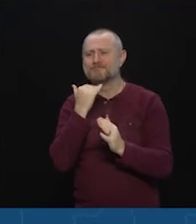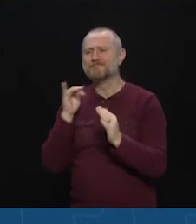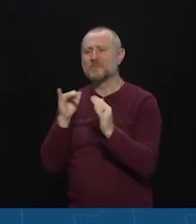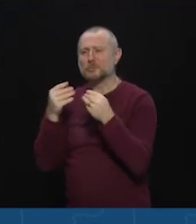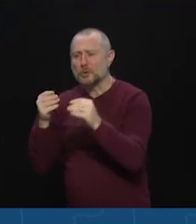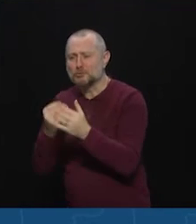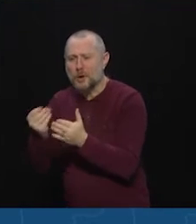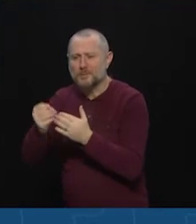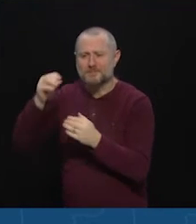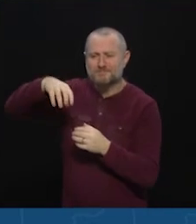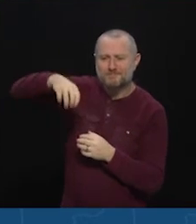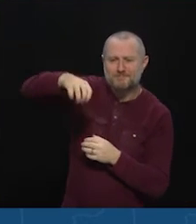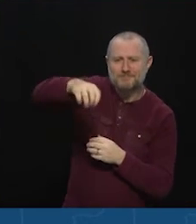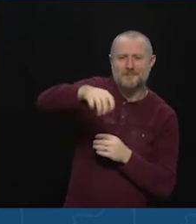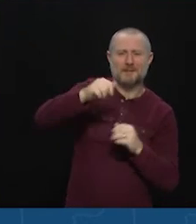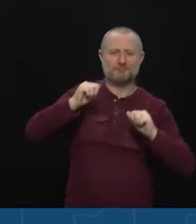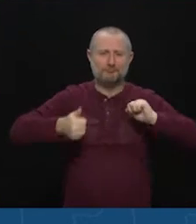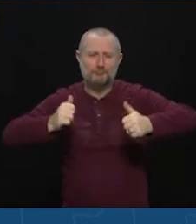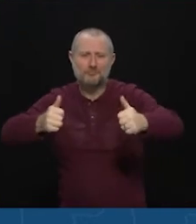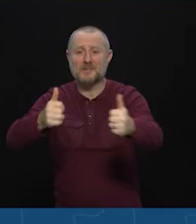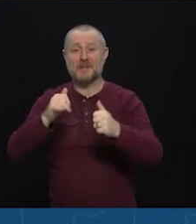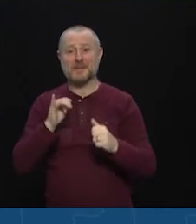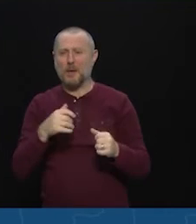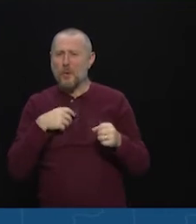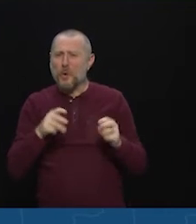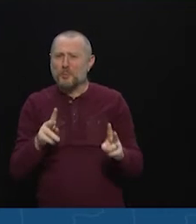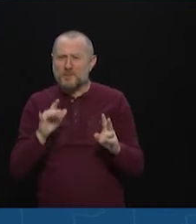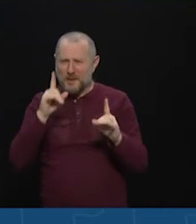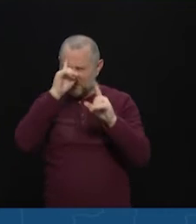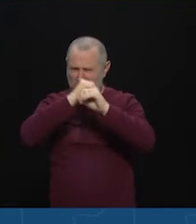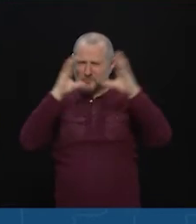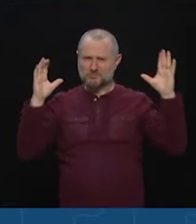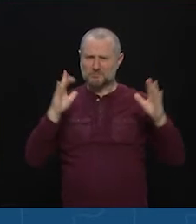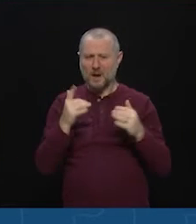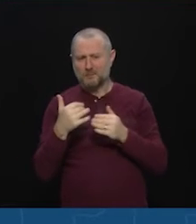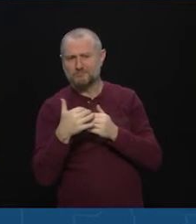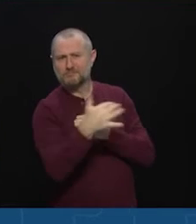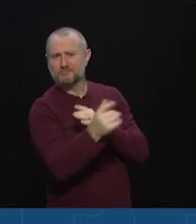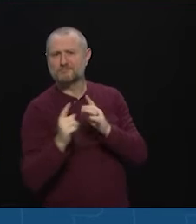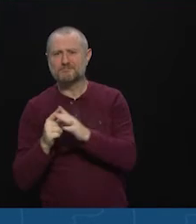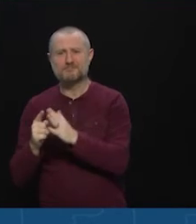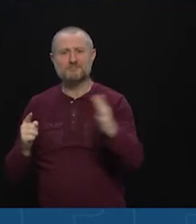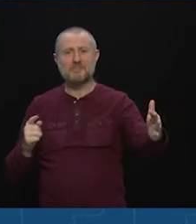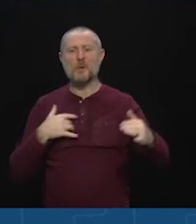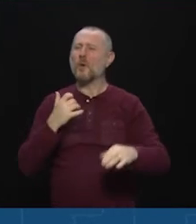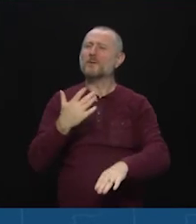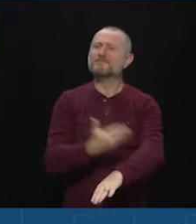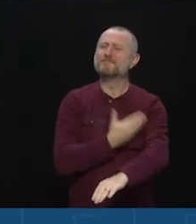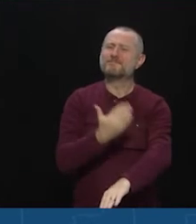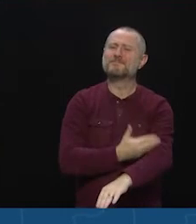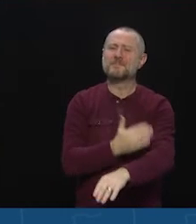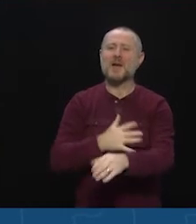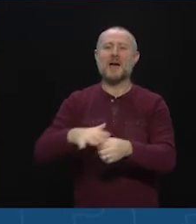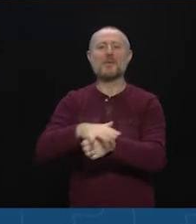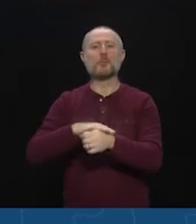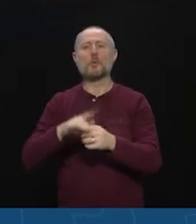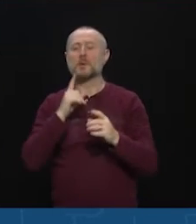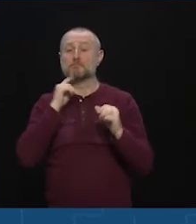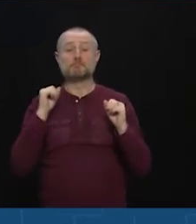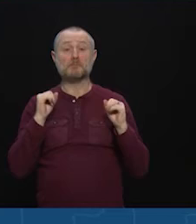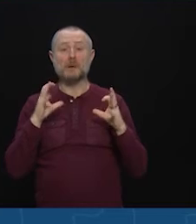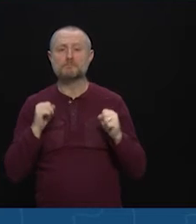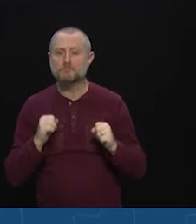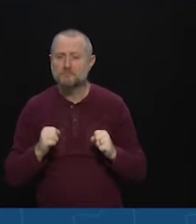opportunity lies before us as we reimagine this neighborhood and make it just incredible. So people will look back someday and say, yes,